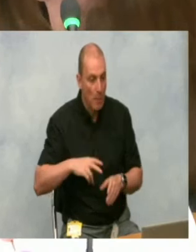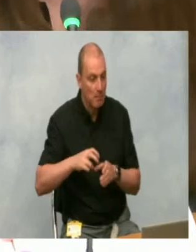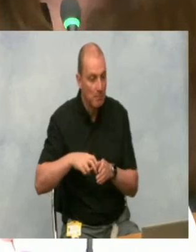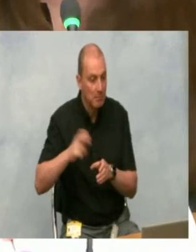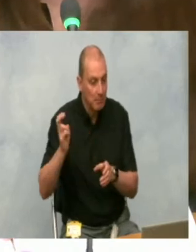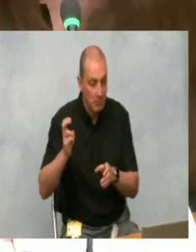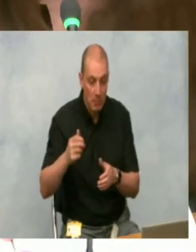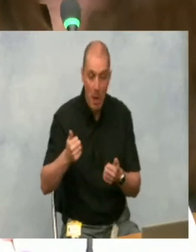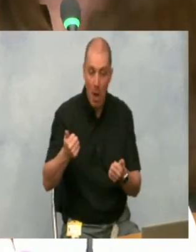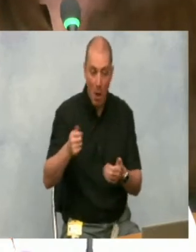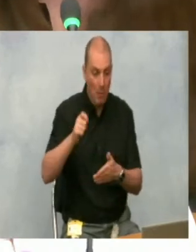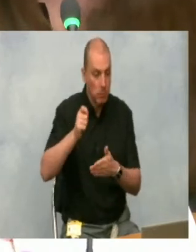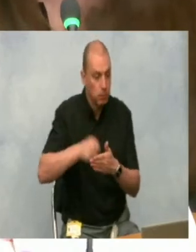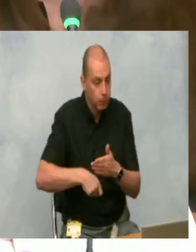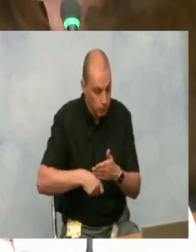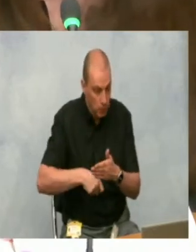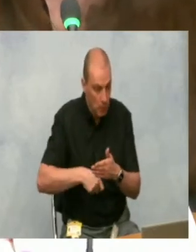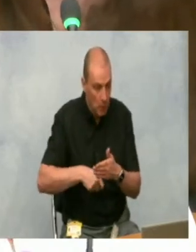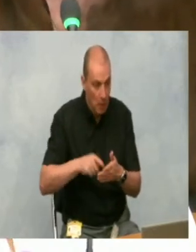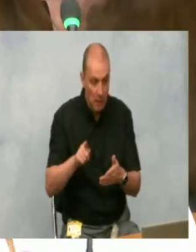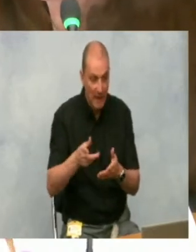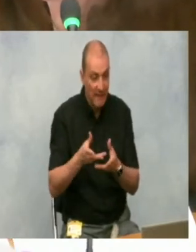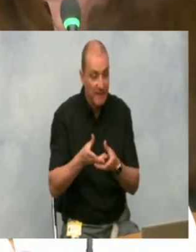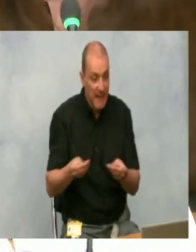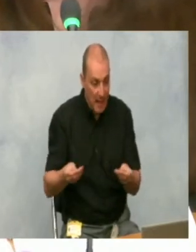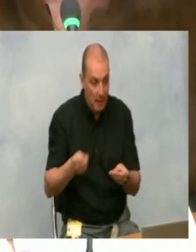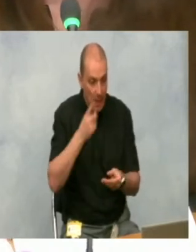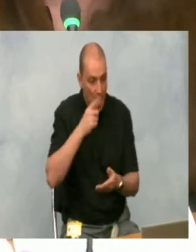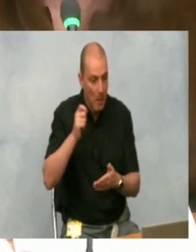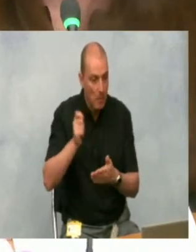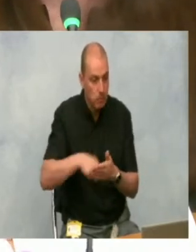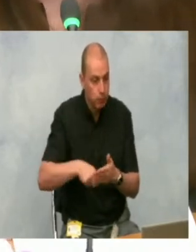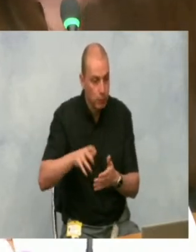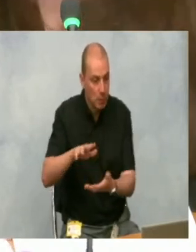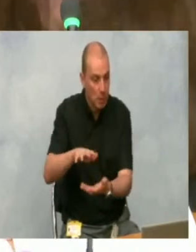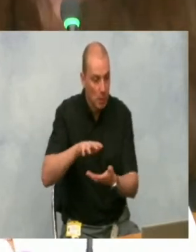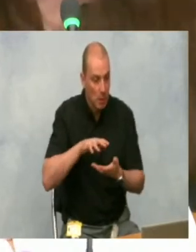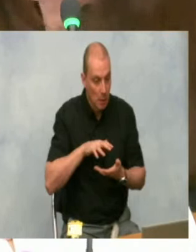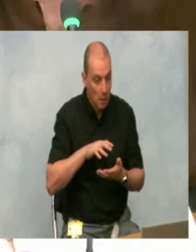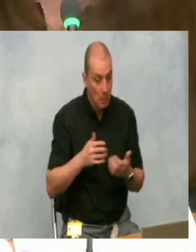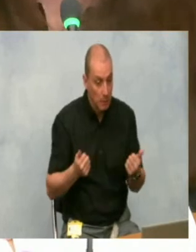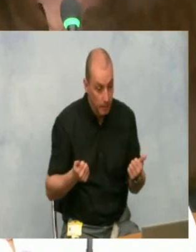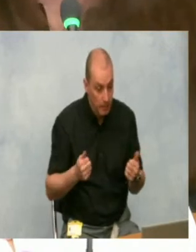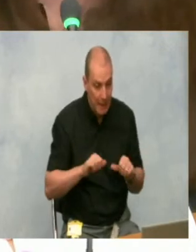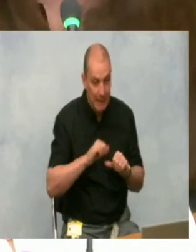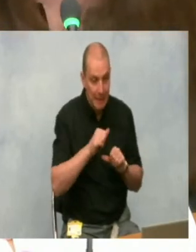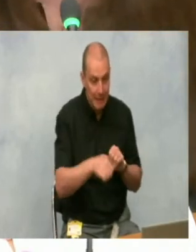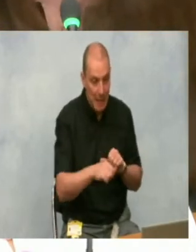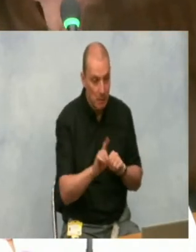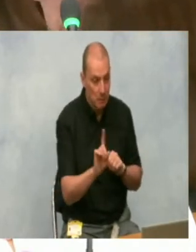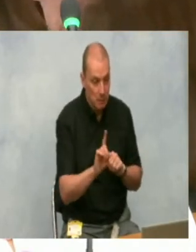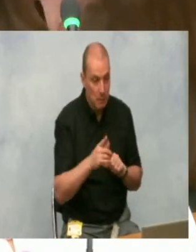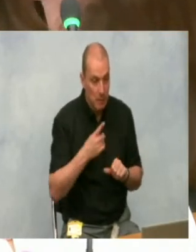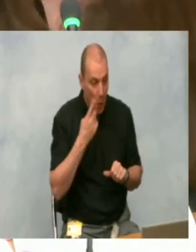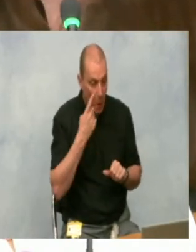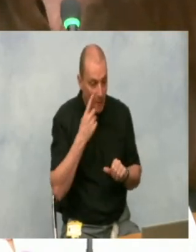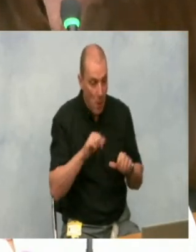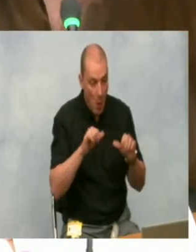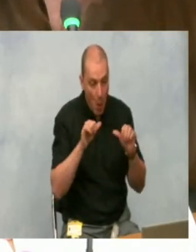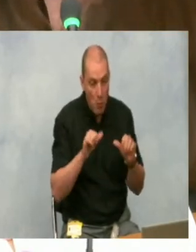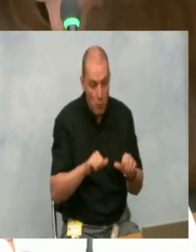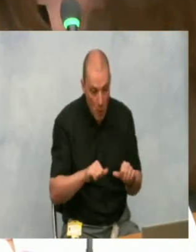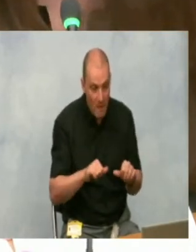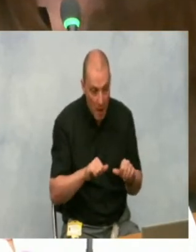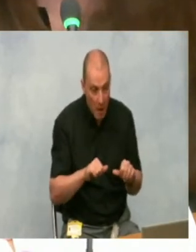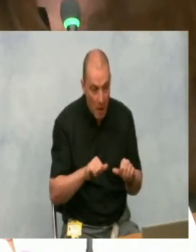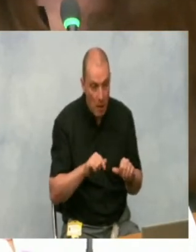to purchase vacant properties directly from them. In terms of next steps, subject to approval, it's proposed that the